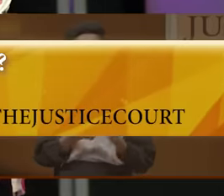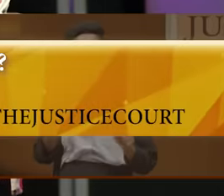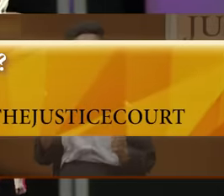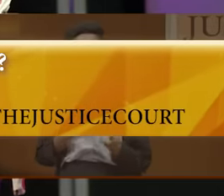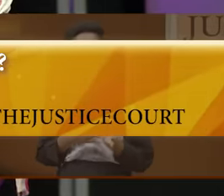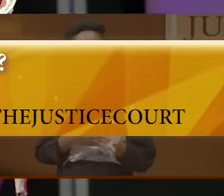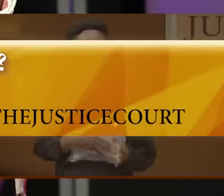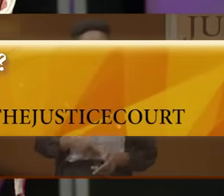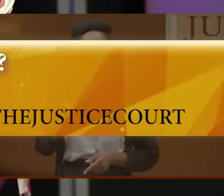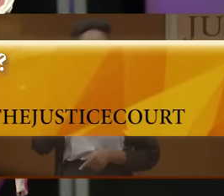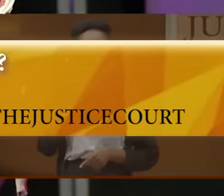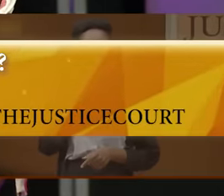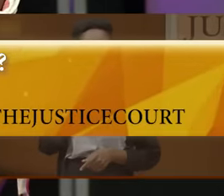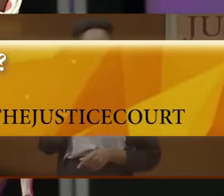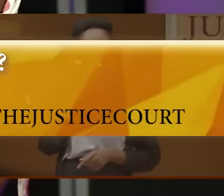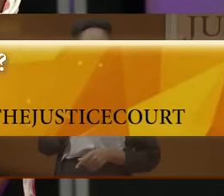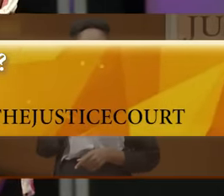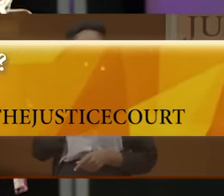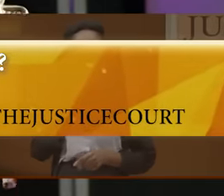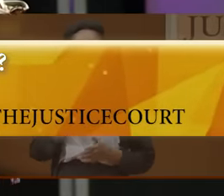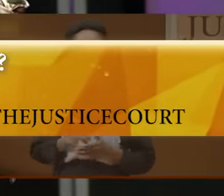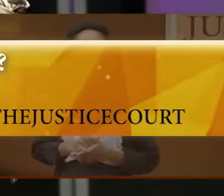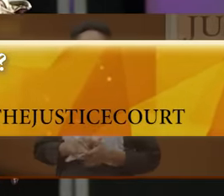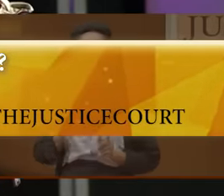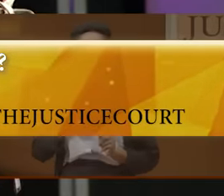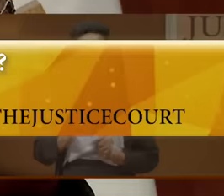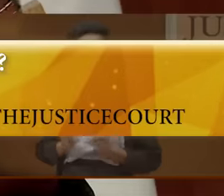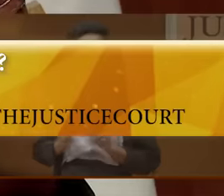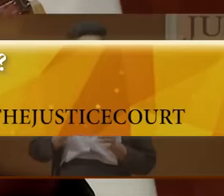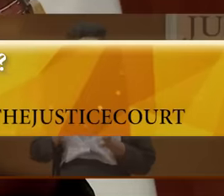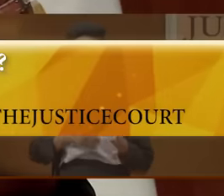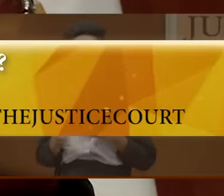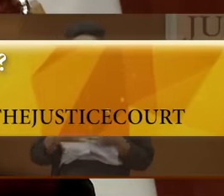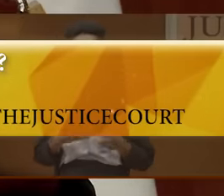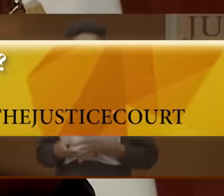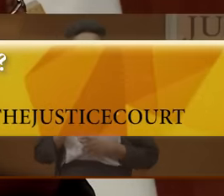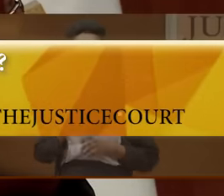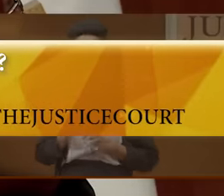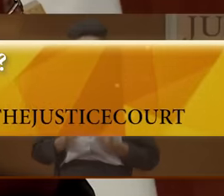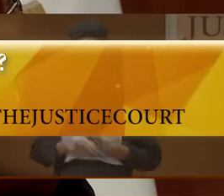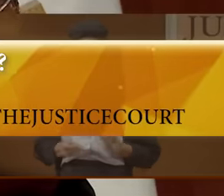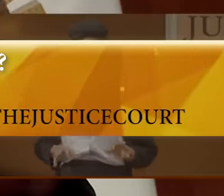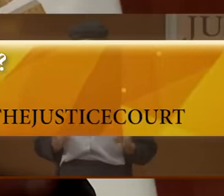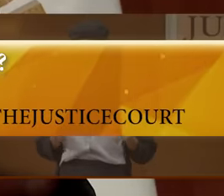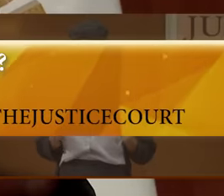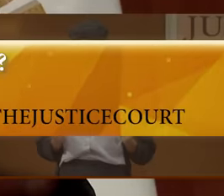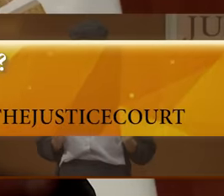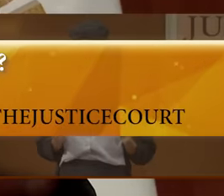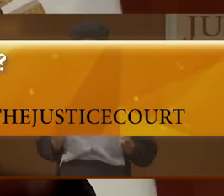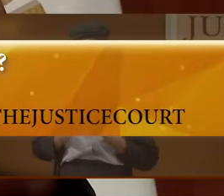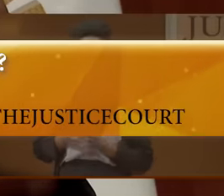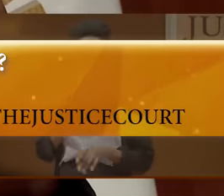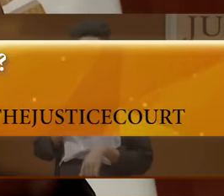said I should do whatever I want to do. It's when at I drop time, the children. At that time, were the children sent away from school? They never start school